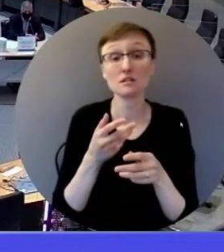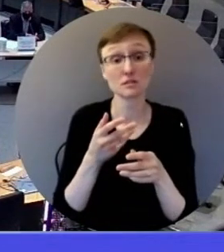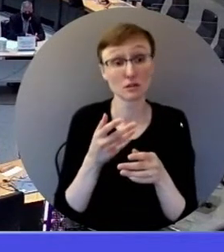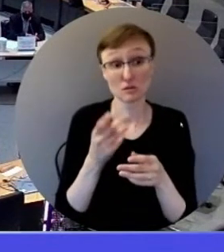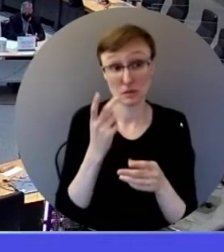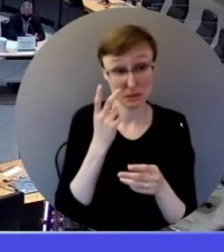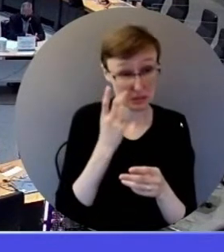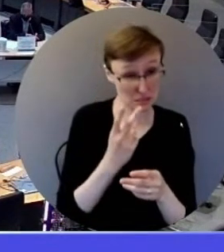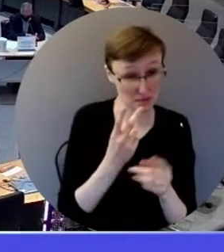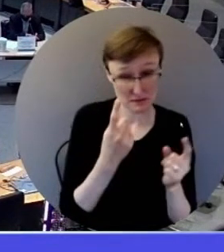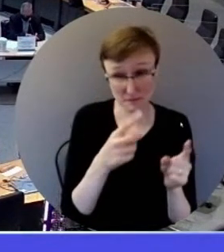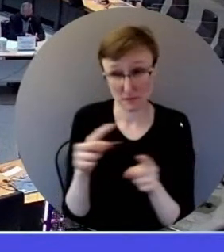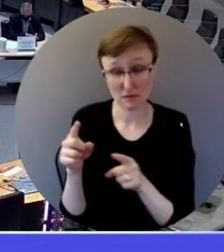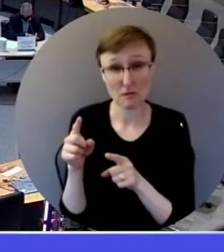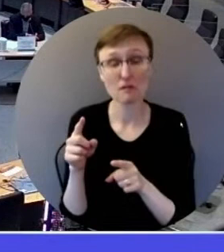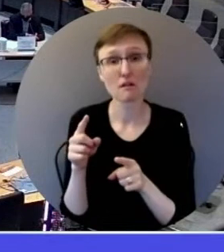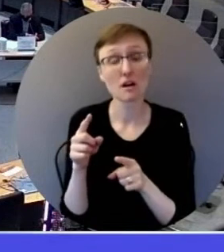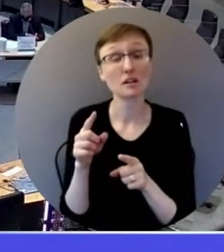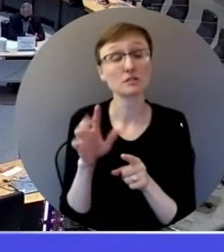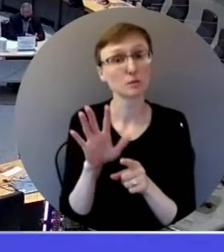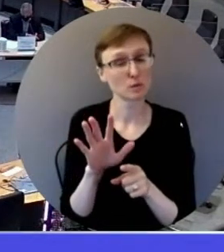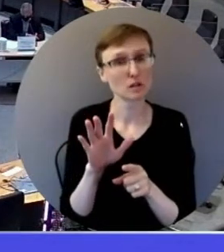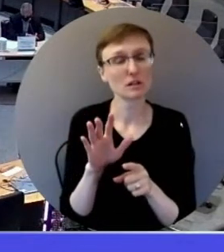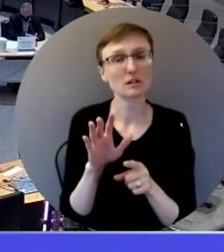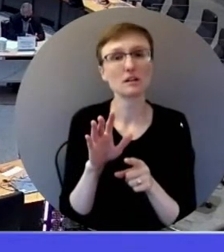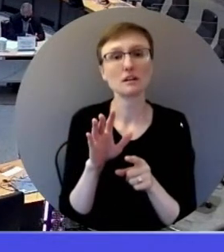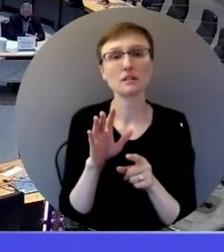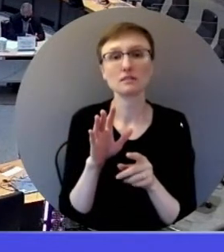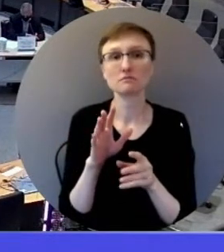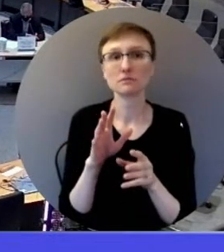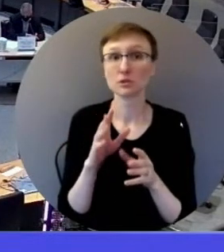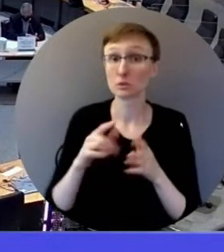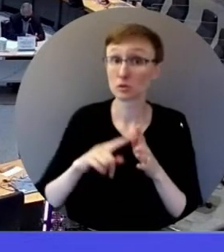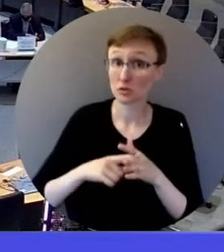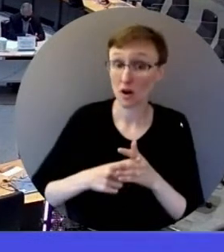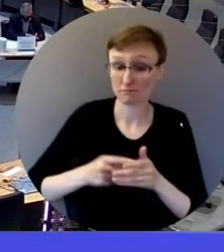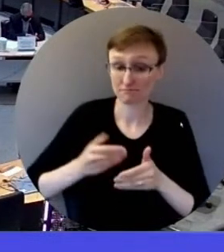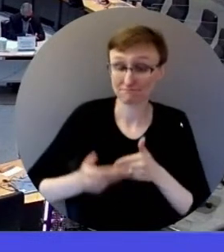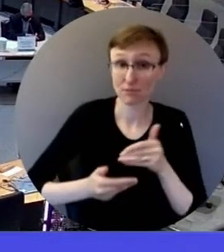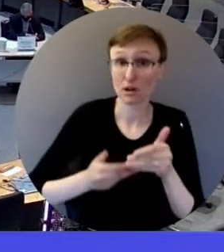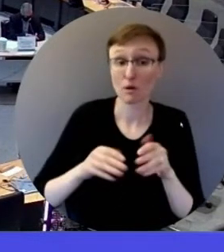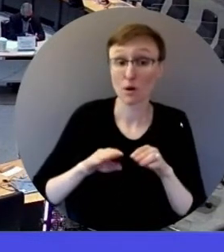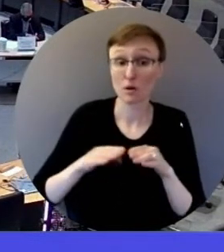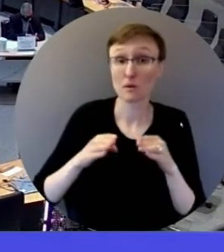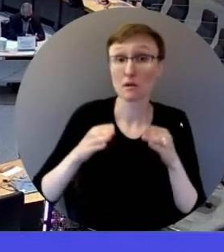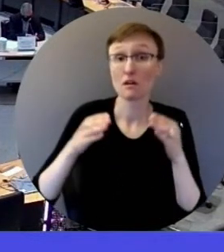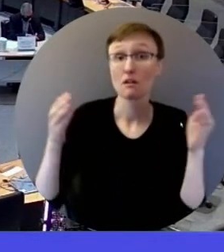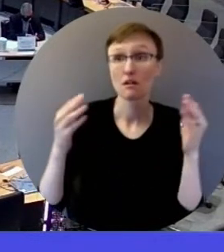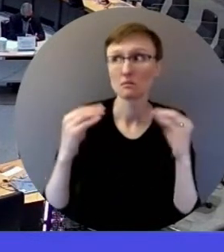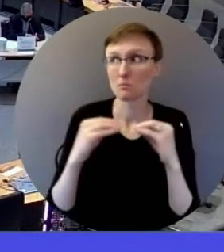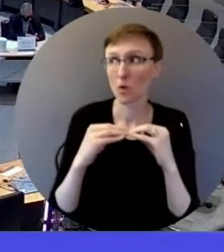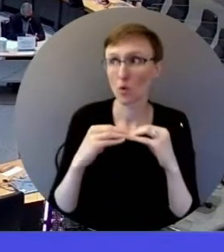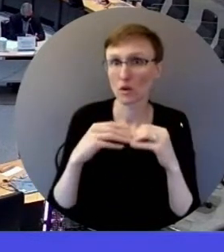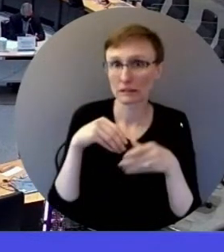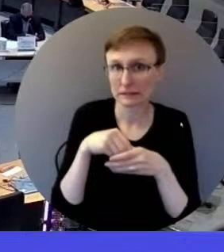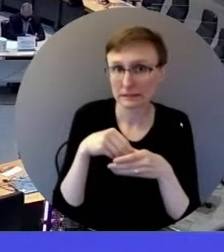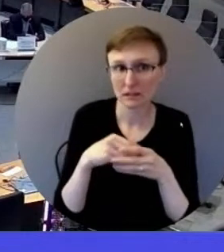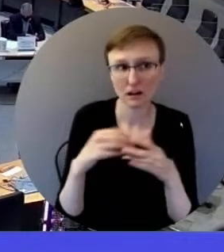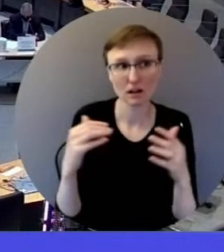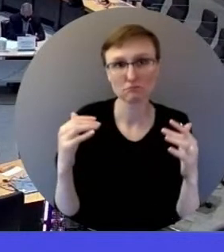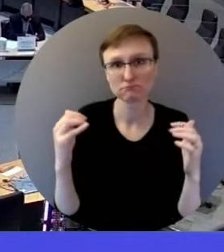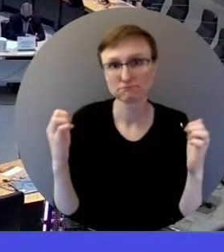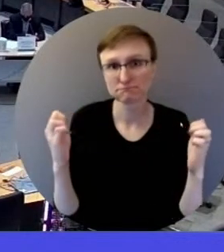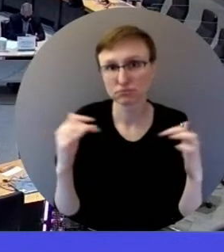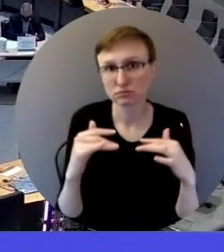contact indoors, more people back in the workplaces, to see, are we able to keep the